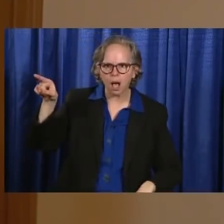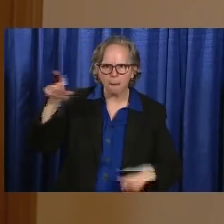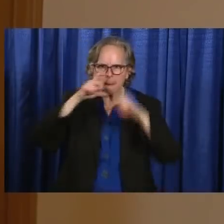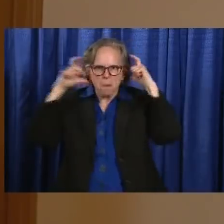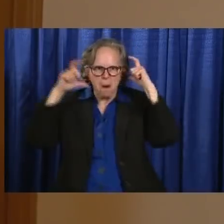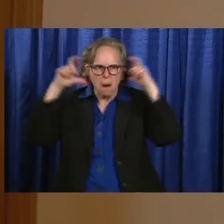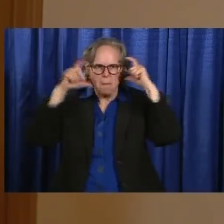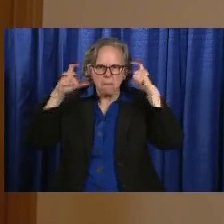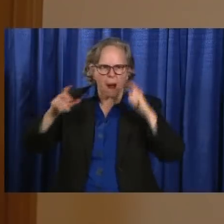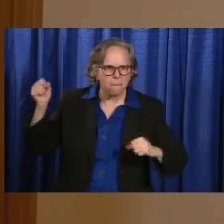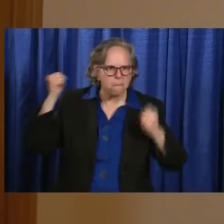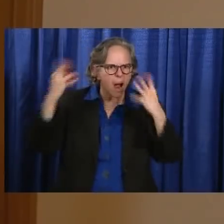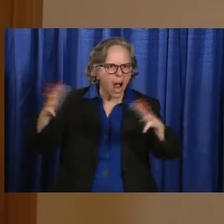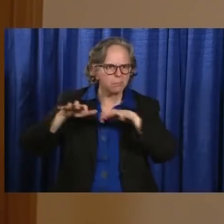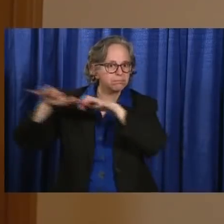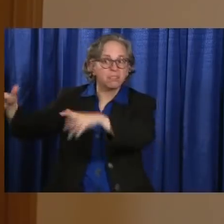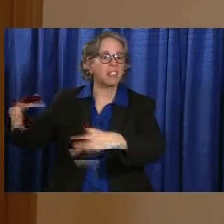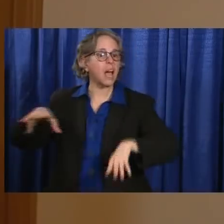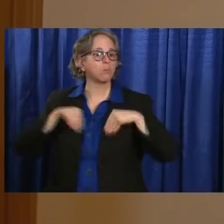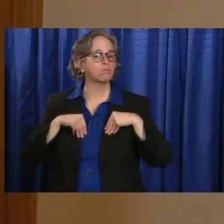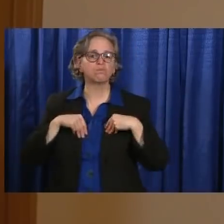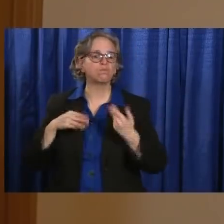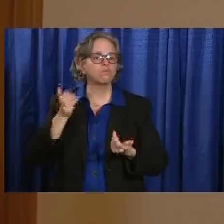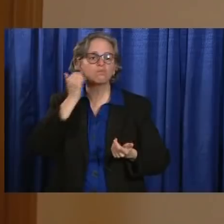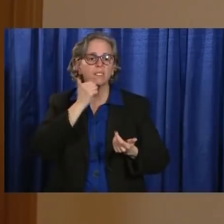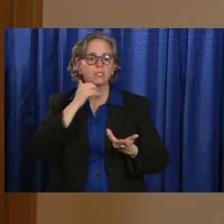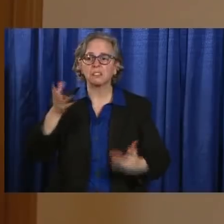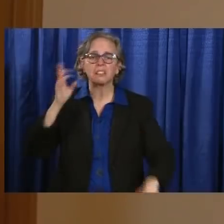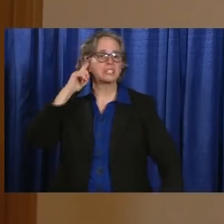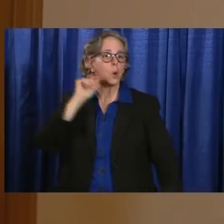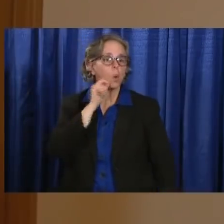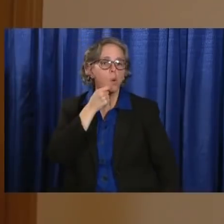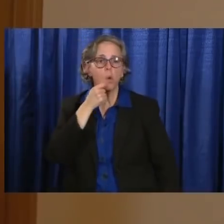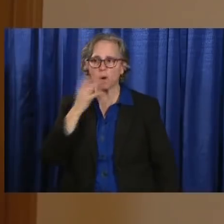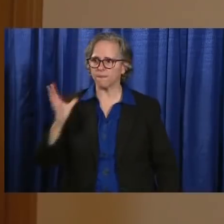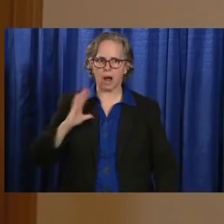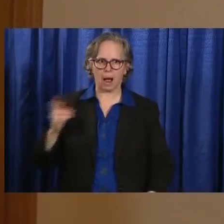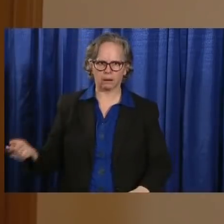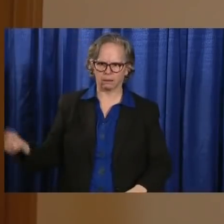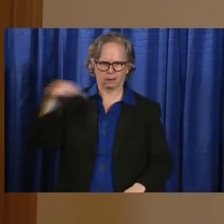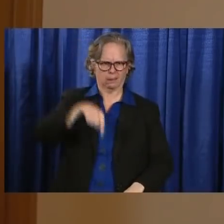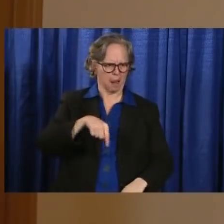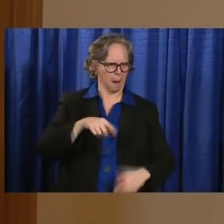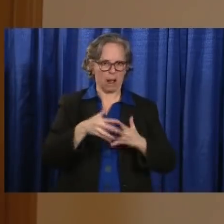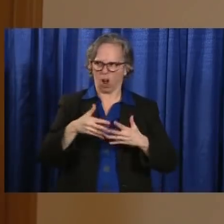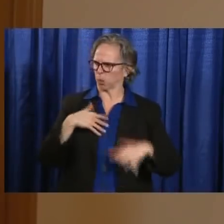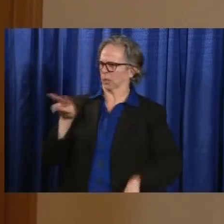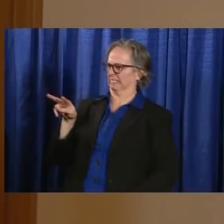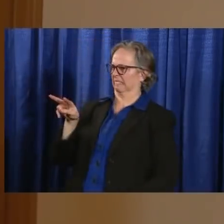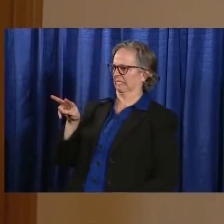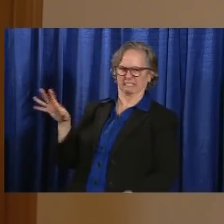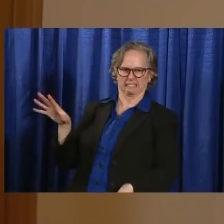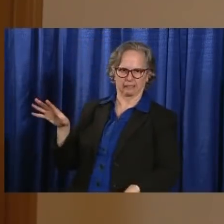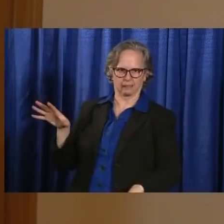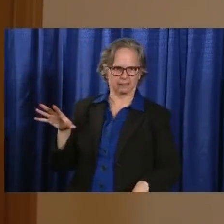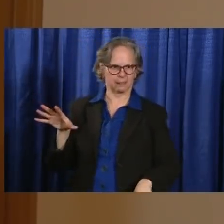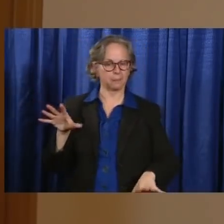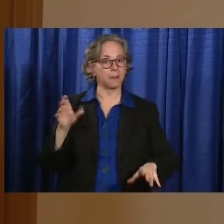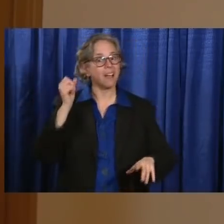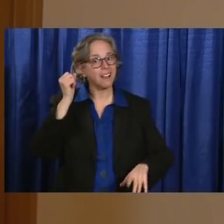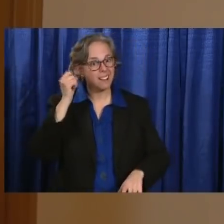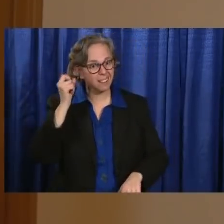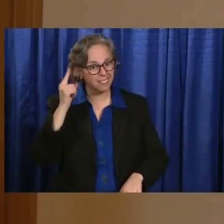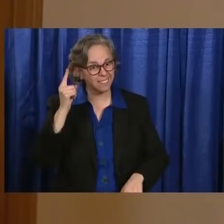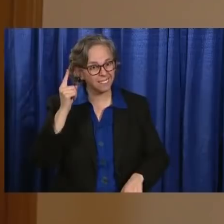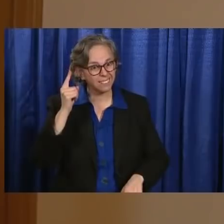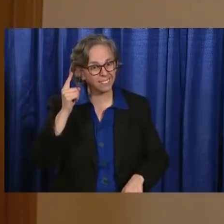and hip and the polite thing to do. And this is a change for us in our country. But it's something that I think